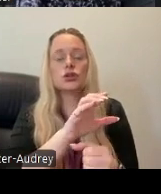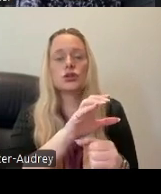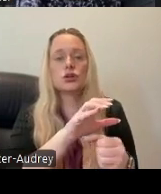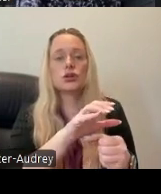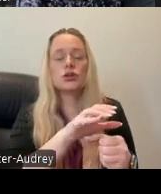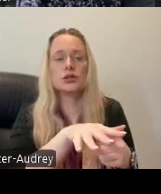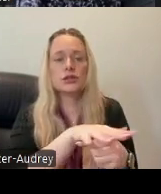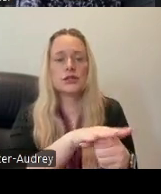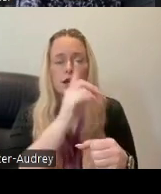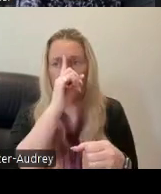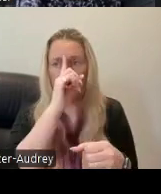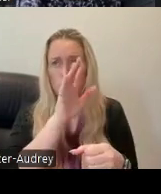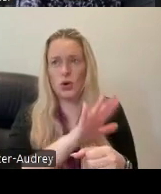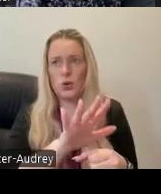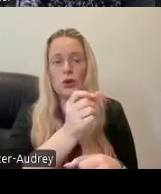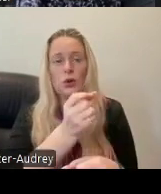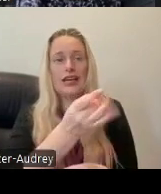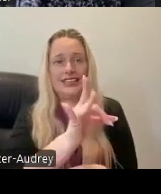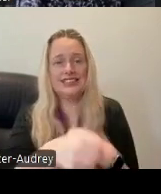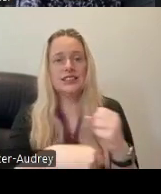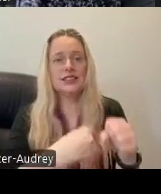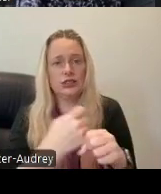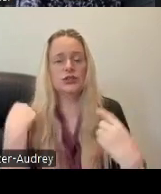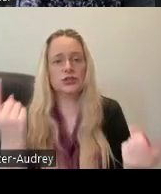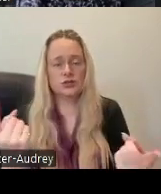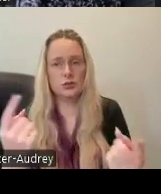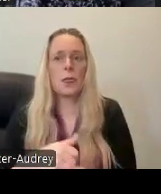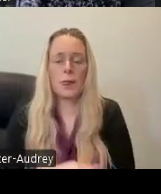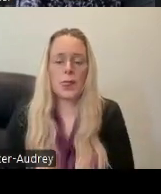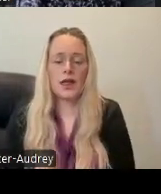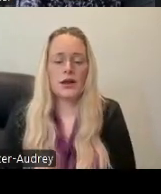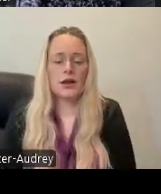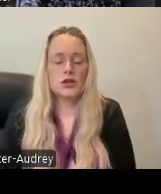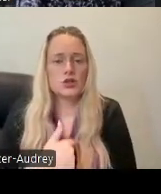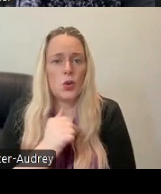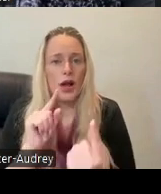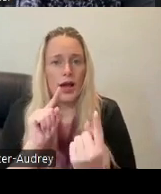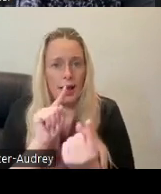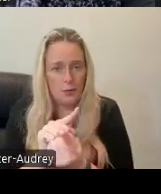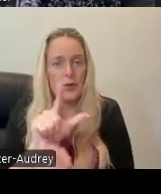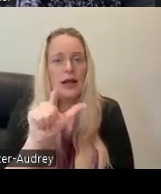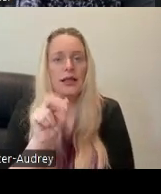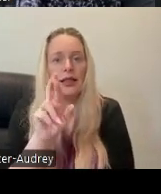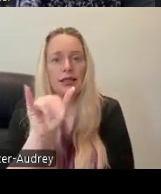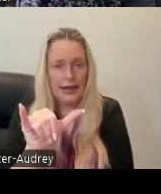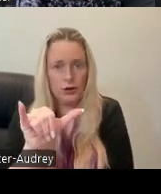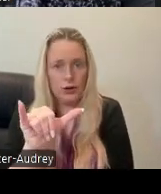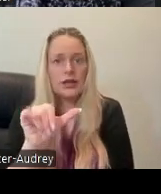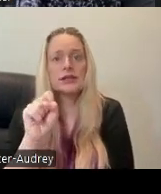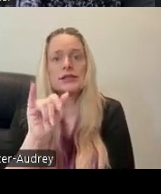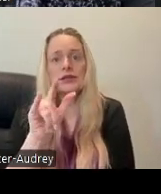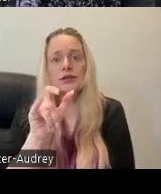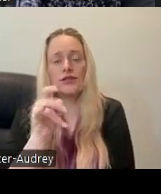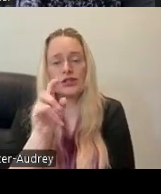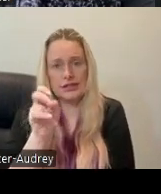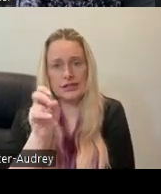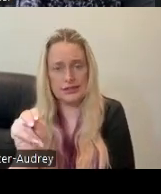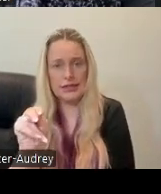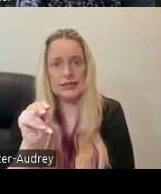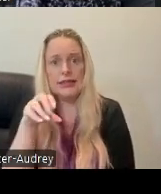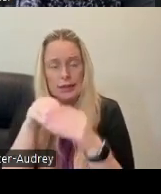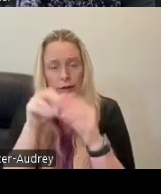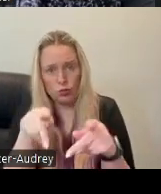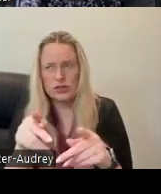for just about 18 years. I met Larry Silverstein personally